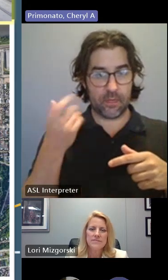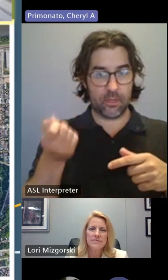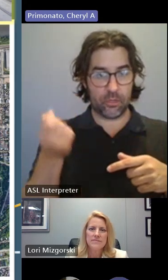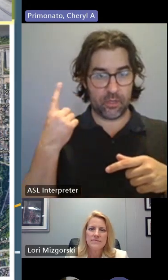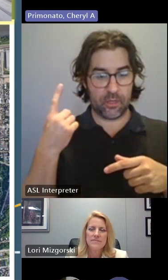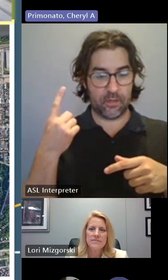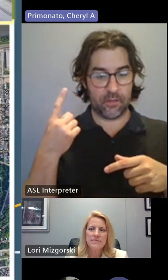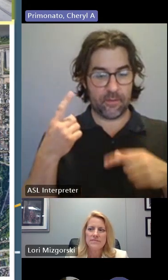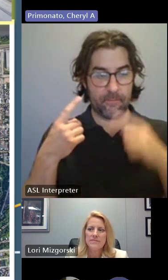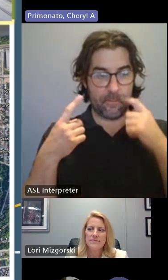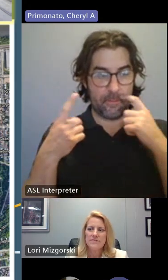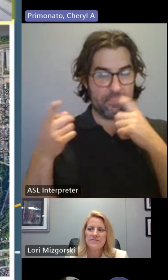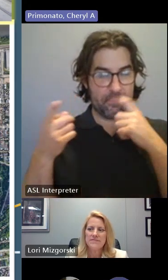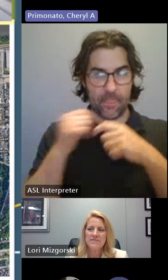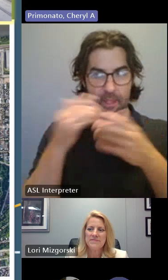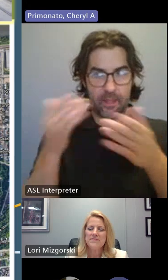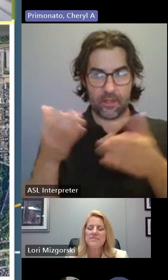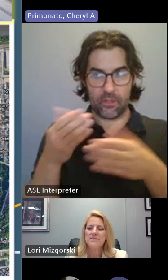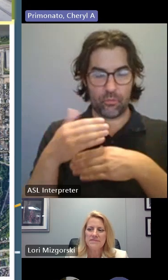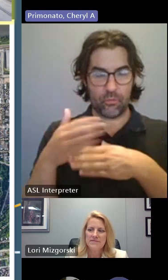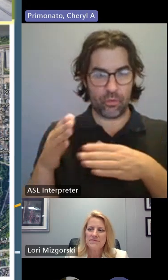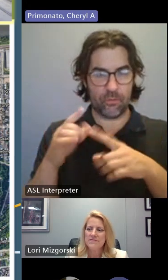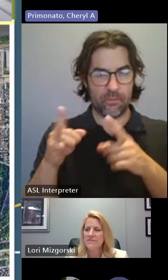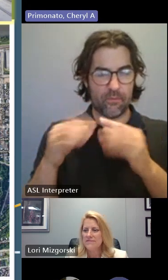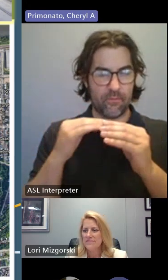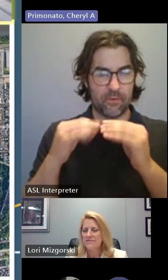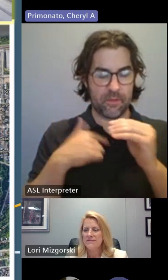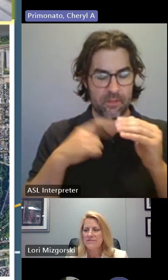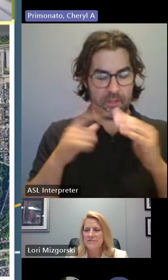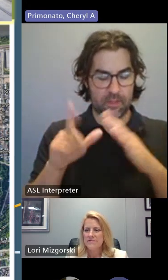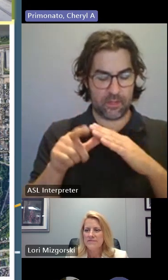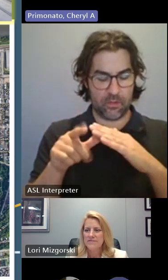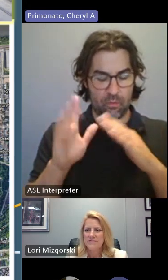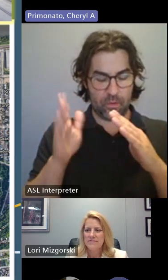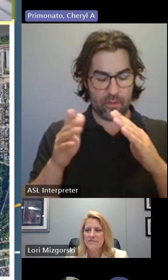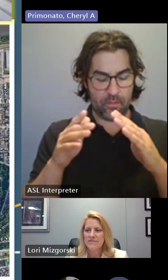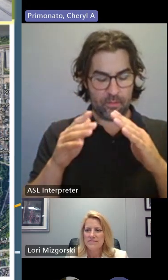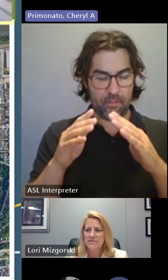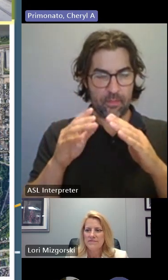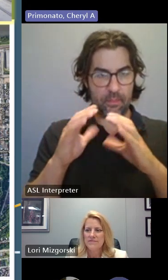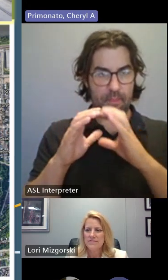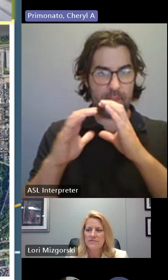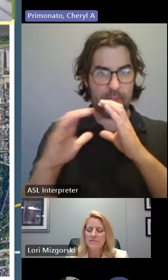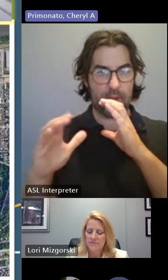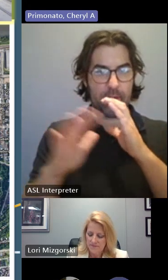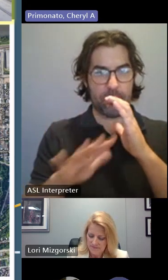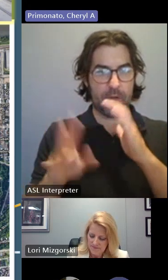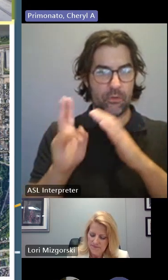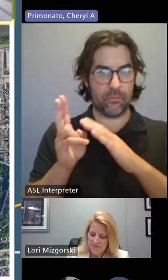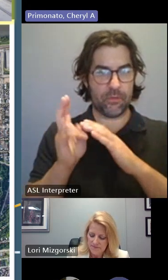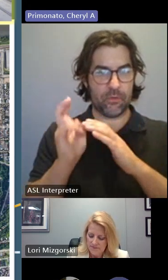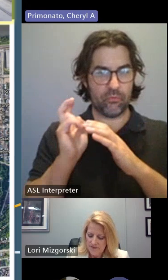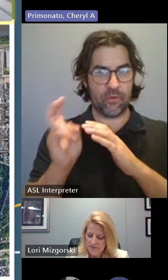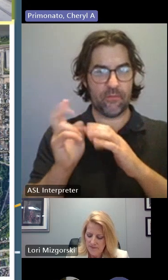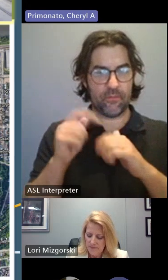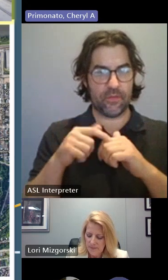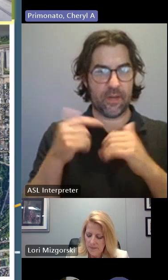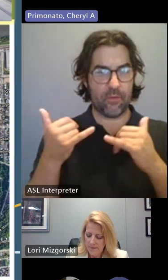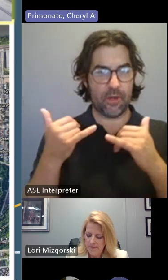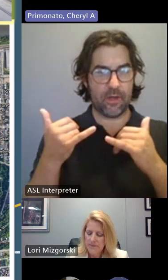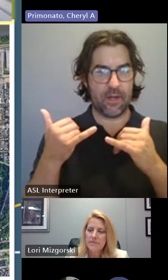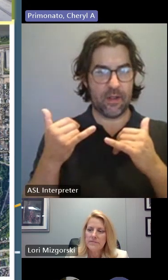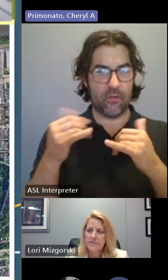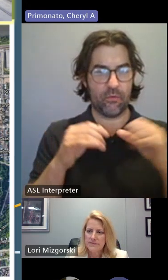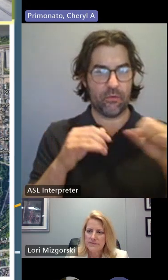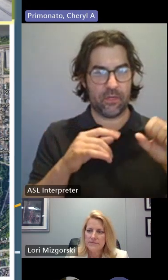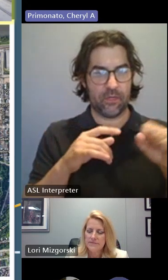Chuck Rumpal is not in the room, but he'll correct me later, I'll make sure, is that the tunnel is about a 2-minute travel time now between